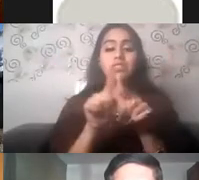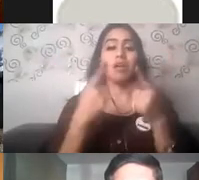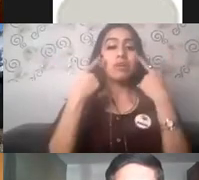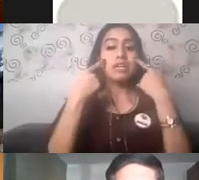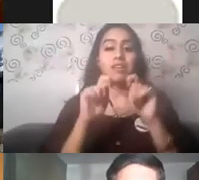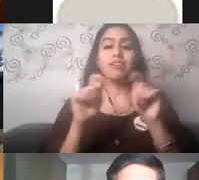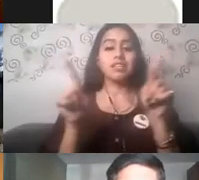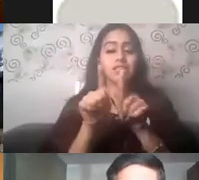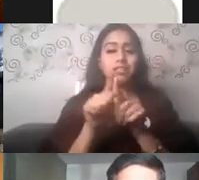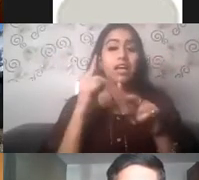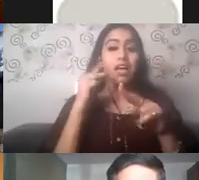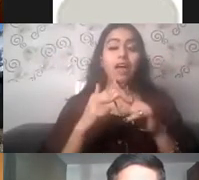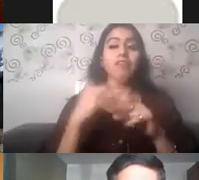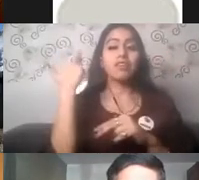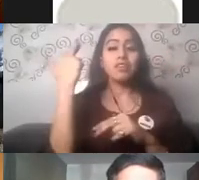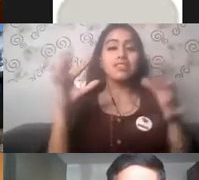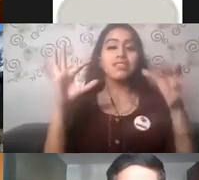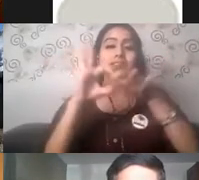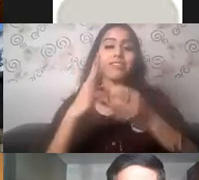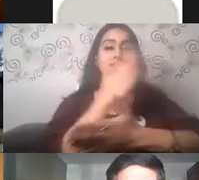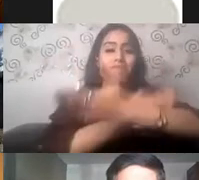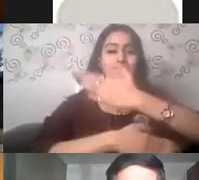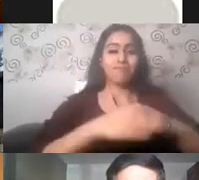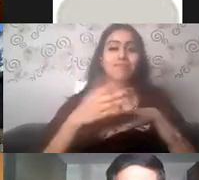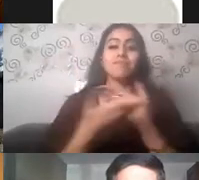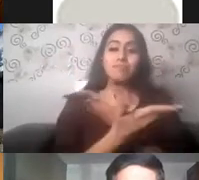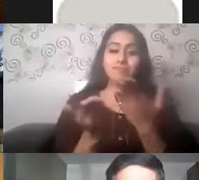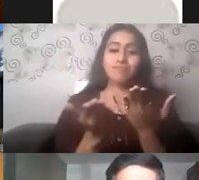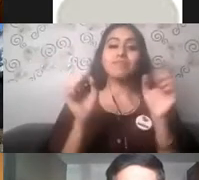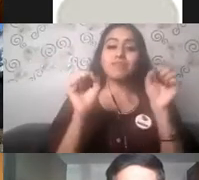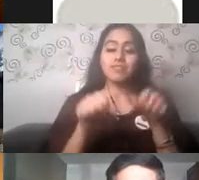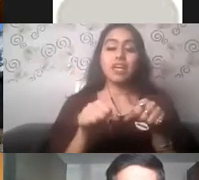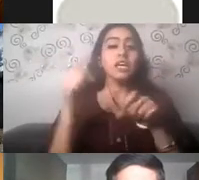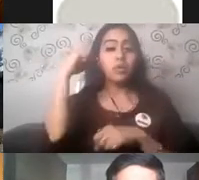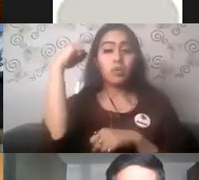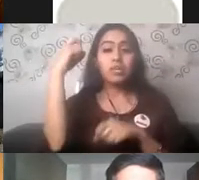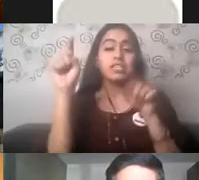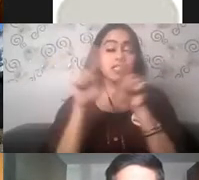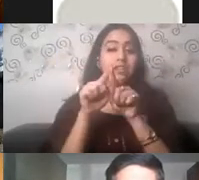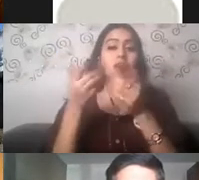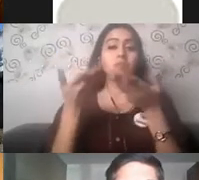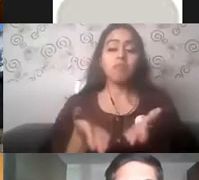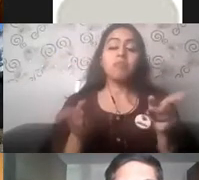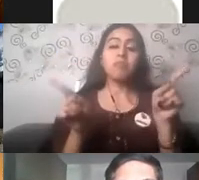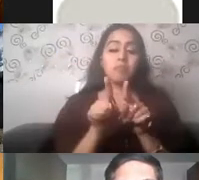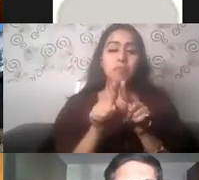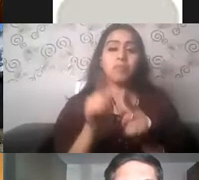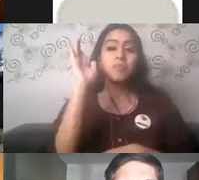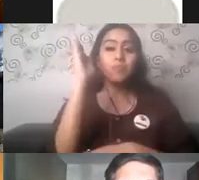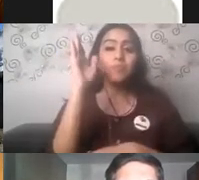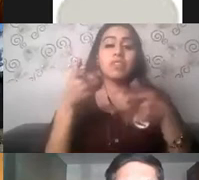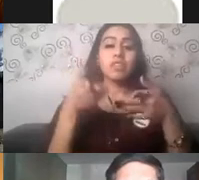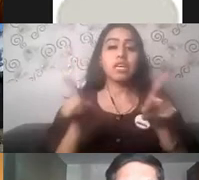further this cause of Sarthak. And with that view, we thought that we might hold a session with people who are experienced